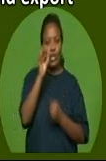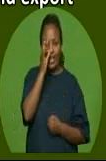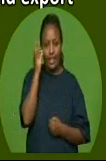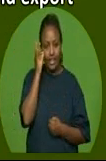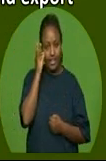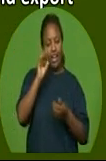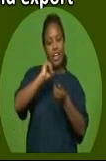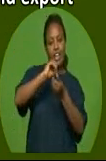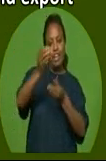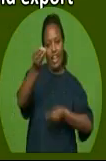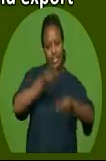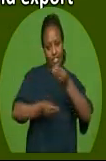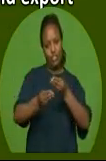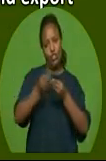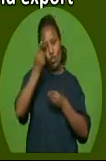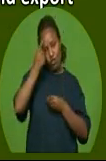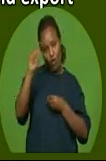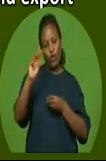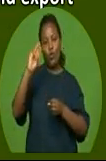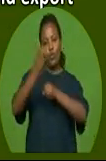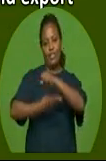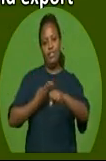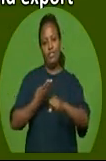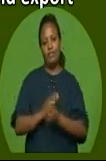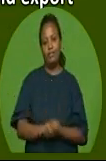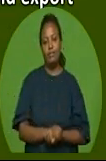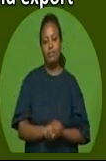export it to India in exchange for wheat.